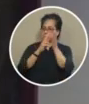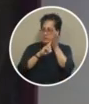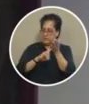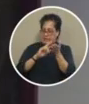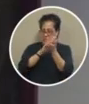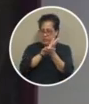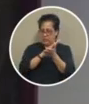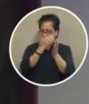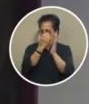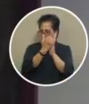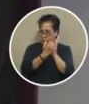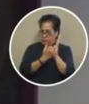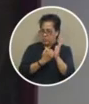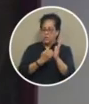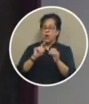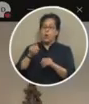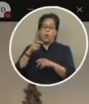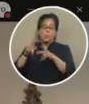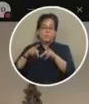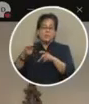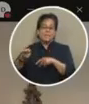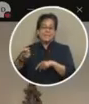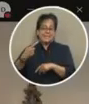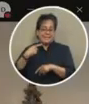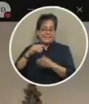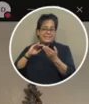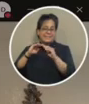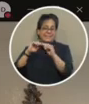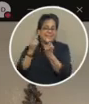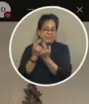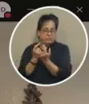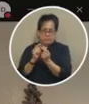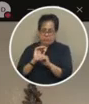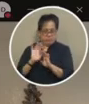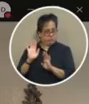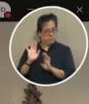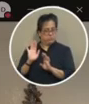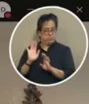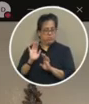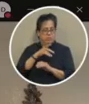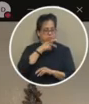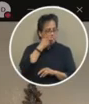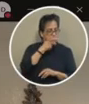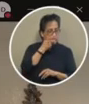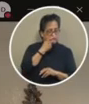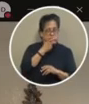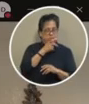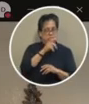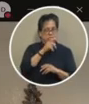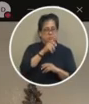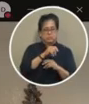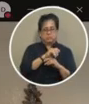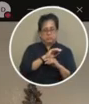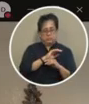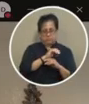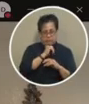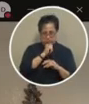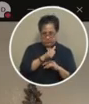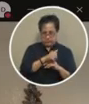speak. so the only people who should be texting me are city council members That's correct. and/or staff.